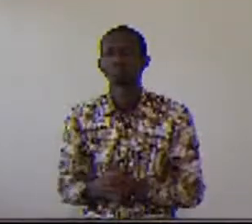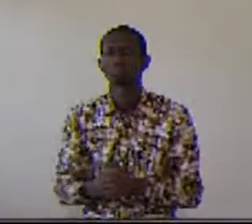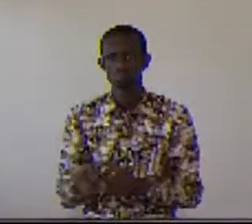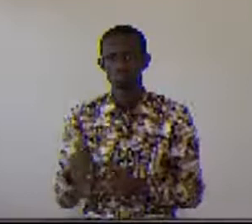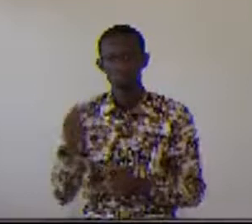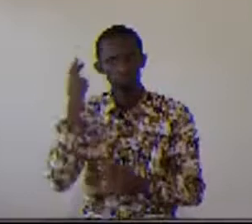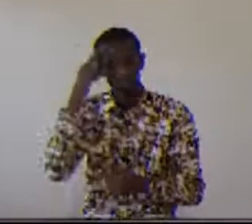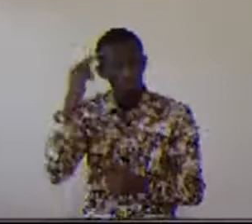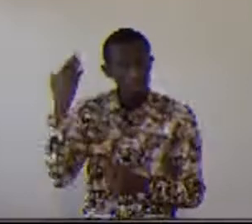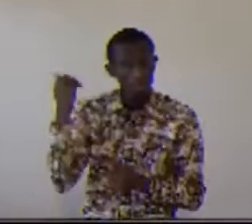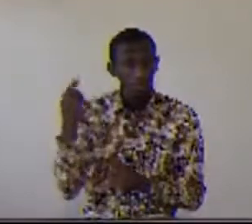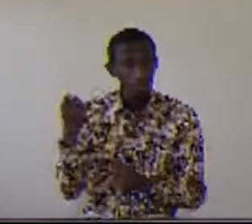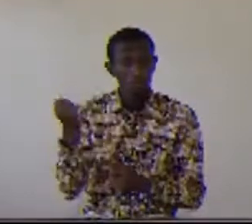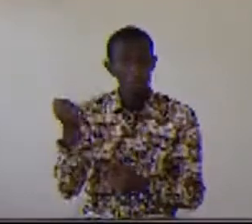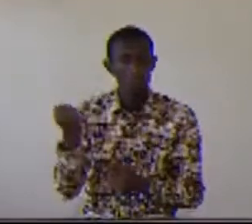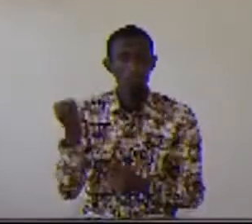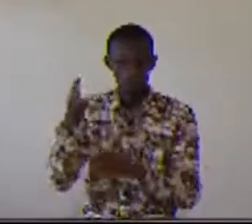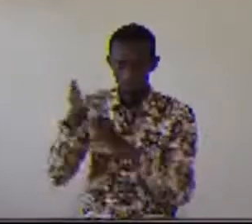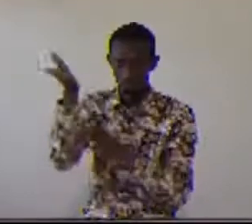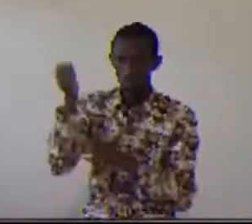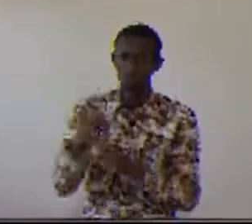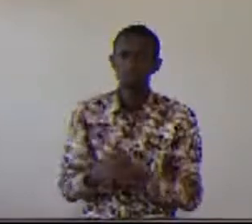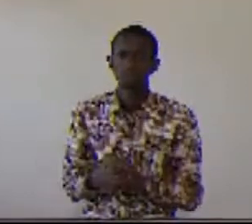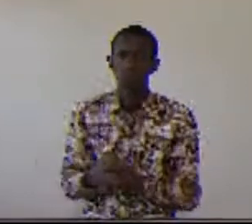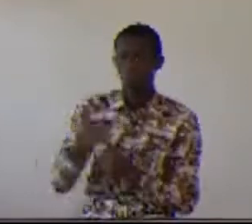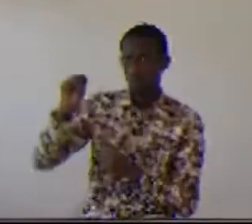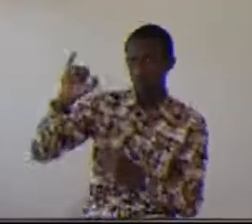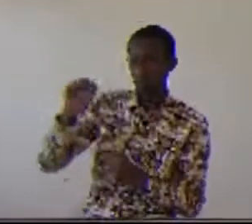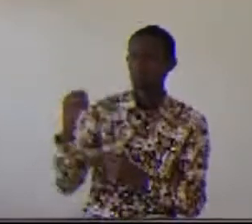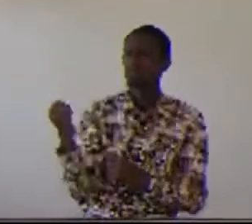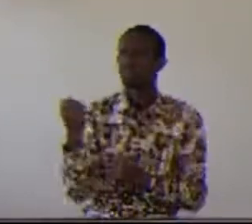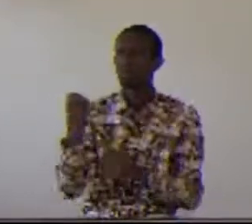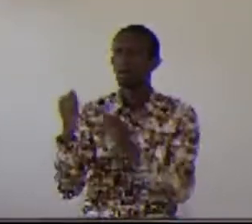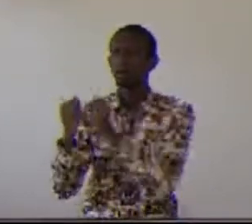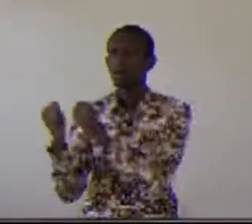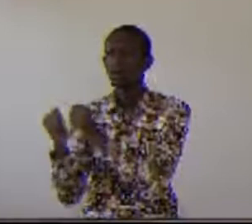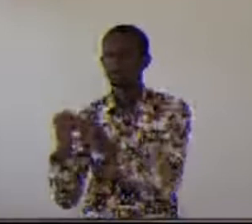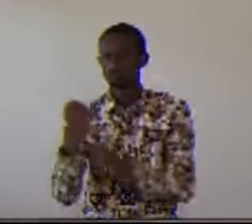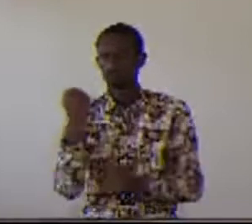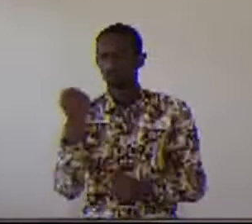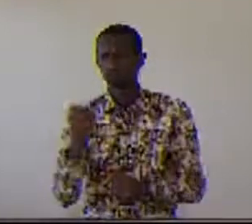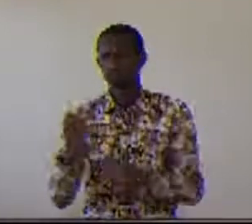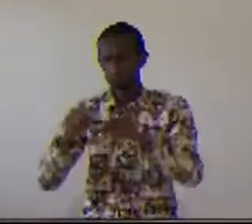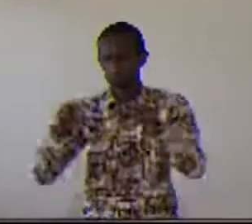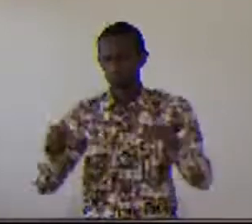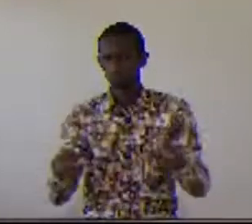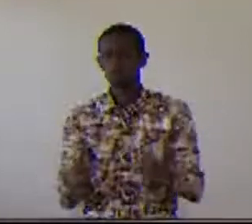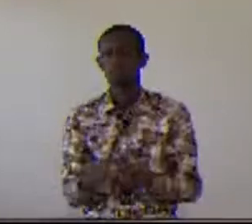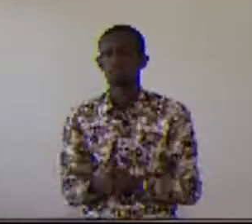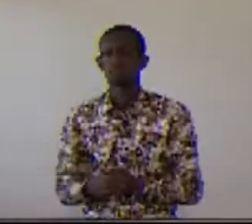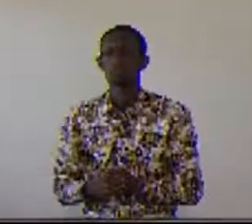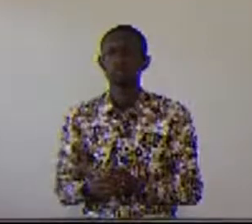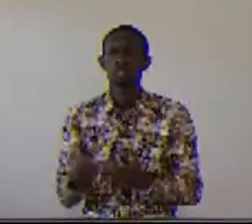do. So because of its very giant, its big structure, the giant structure, it has a lot of